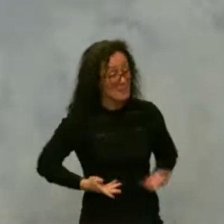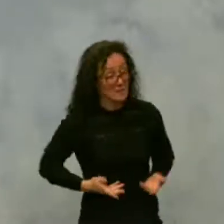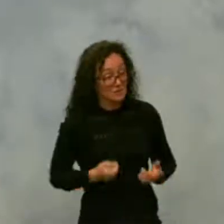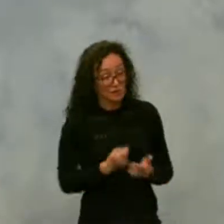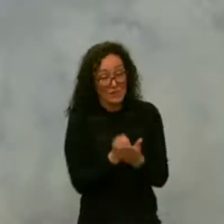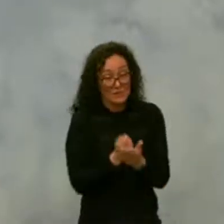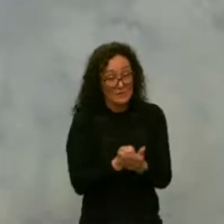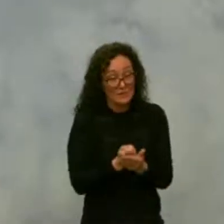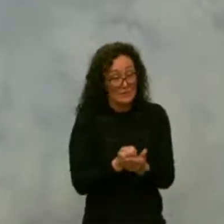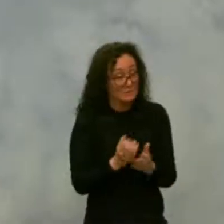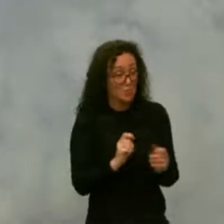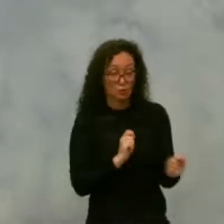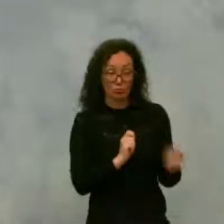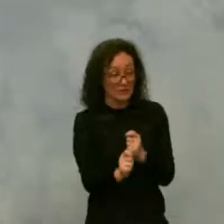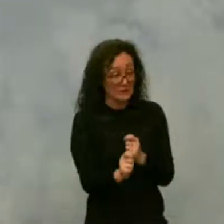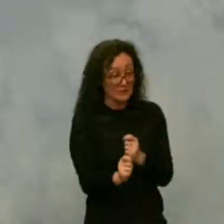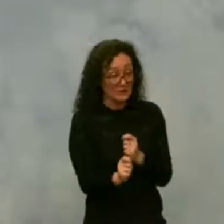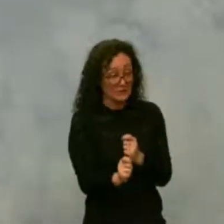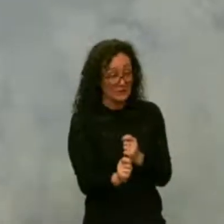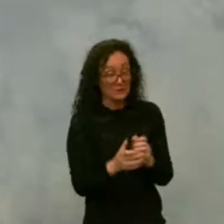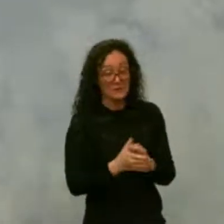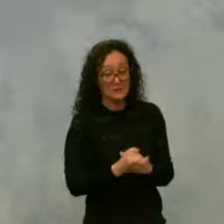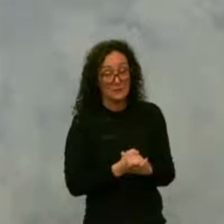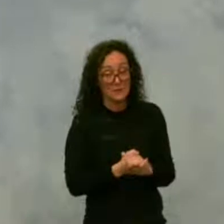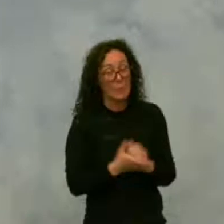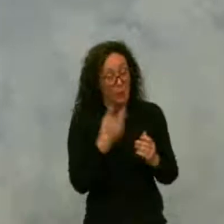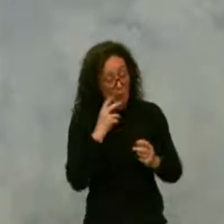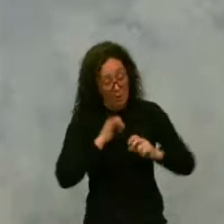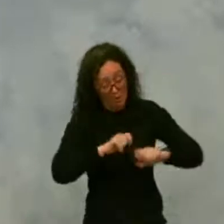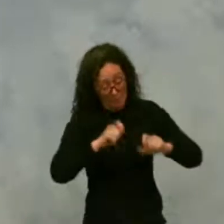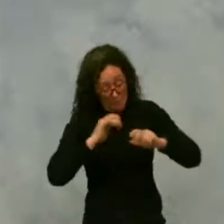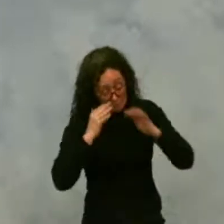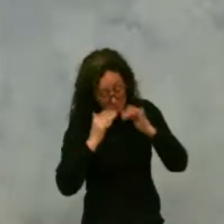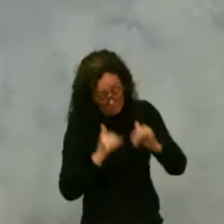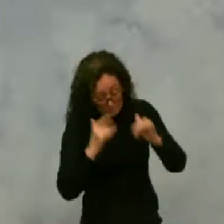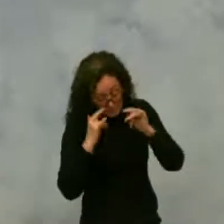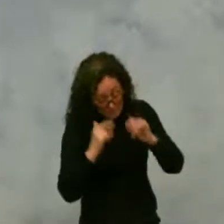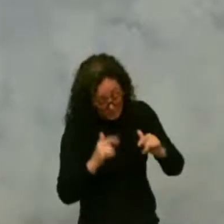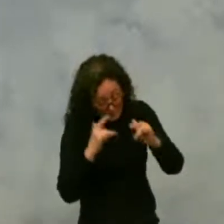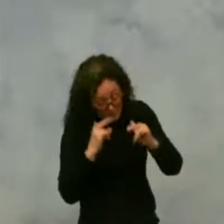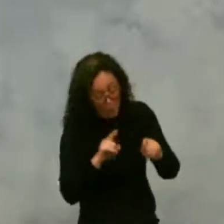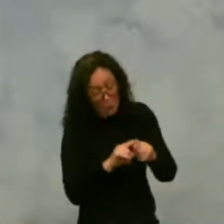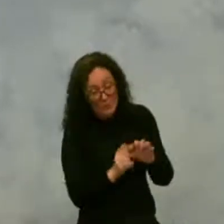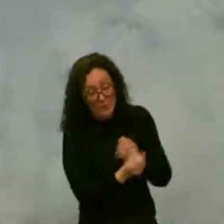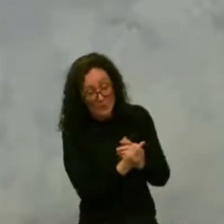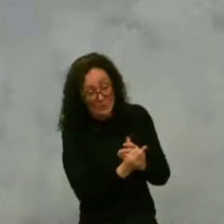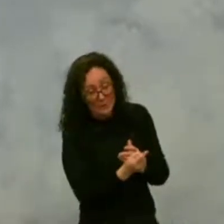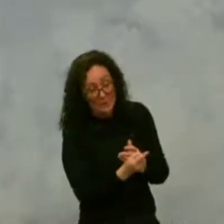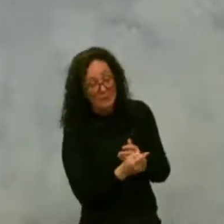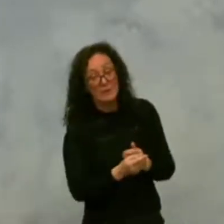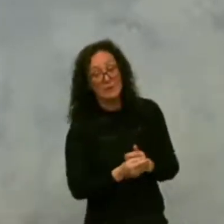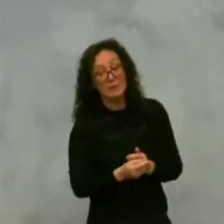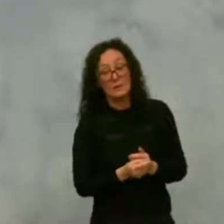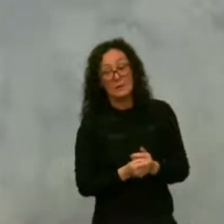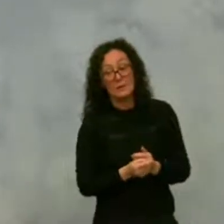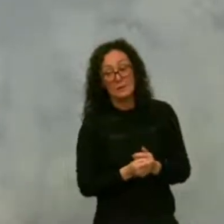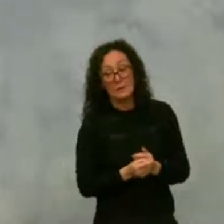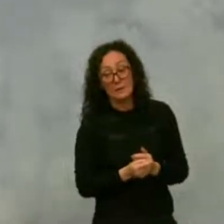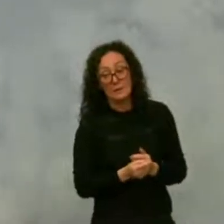incentivisation scheme. Nonetheless, we do continue to monitor performance there in respect of buoyancy. At the end of June, we see an increase